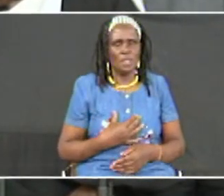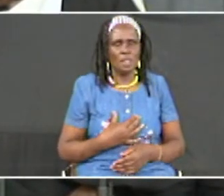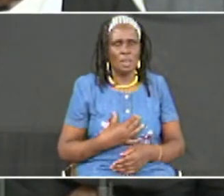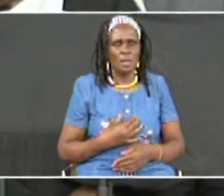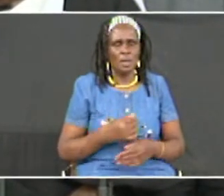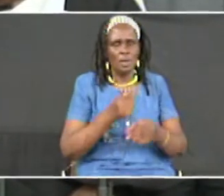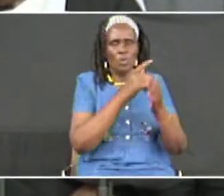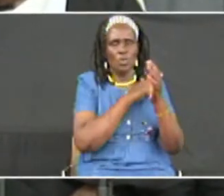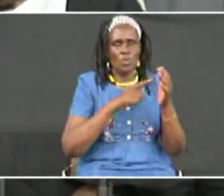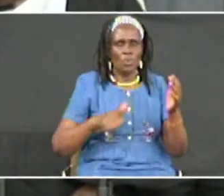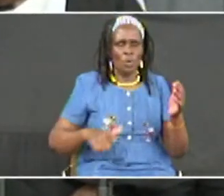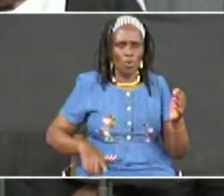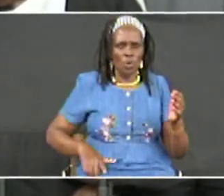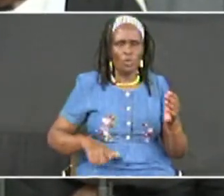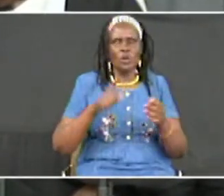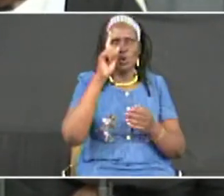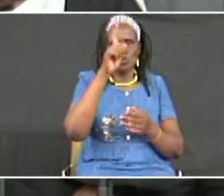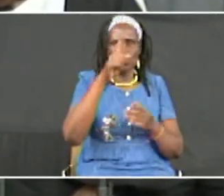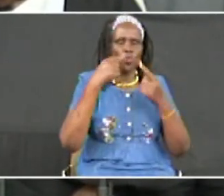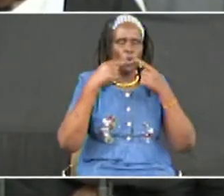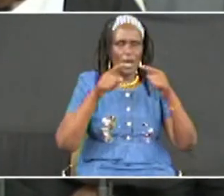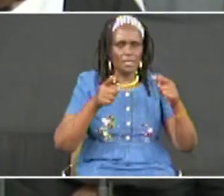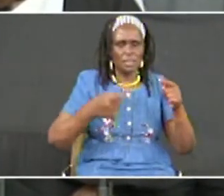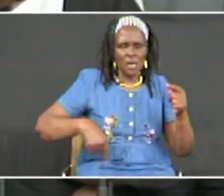Lord, you answer our prayers.